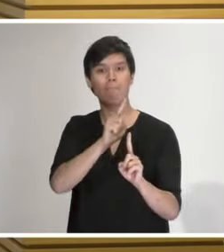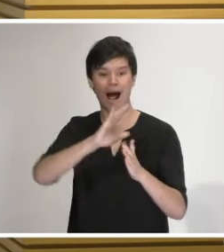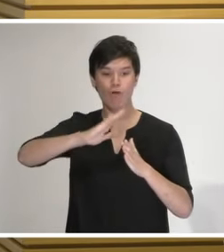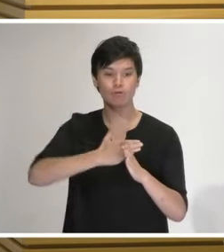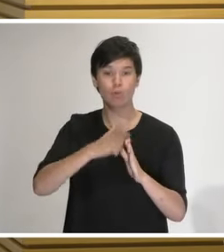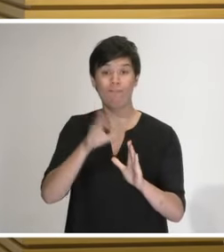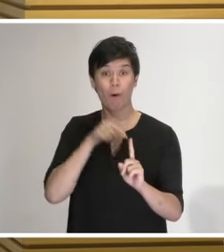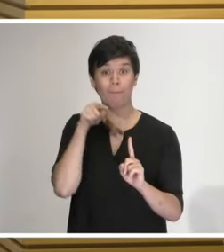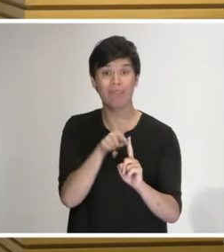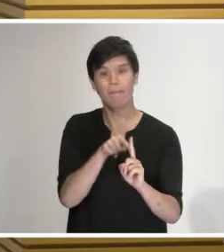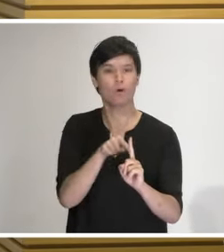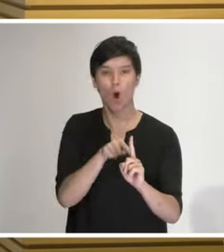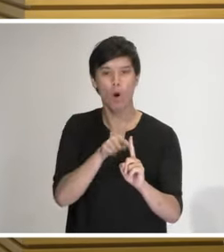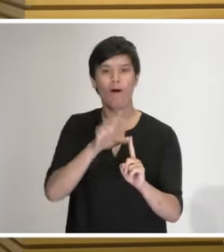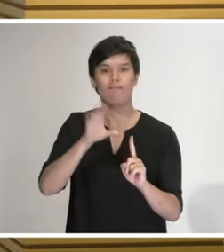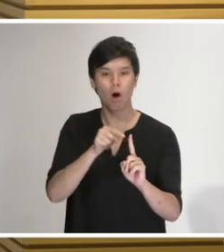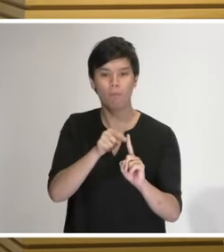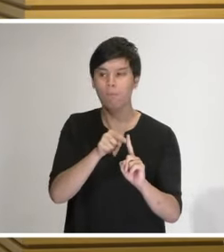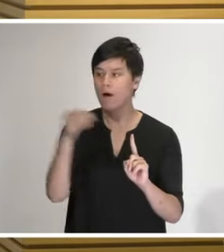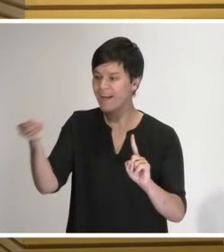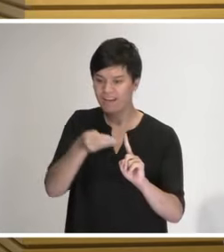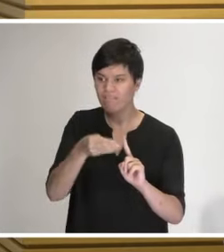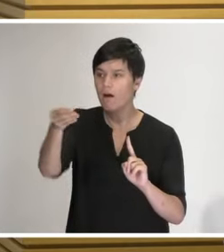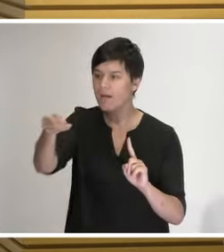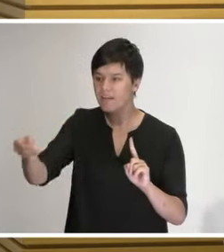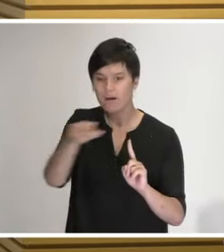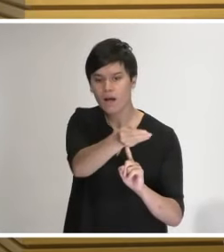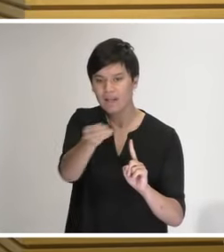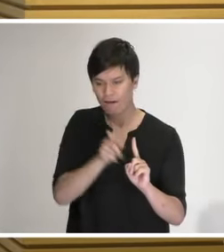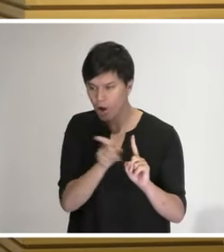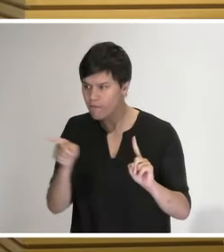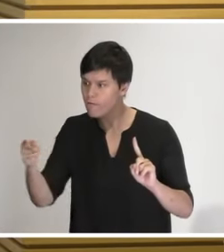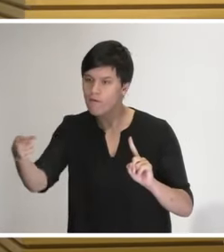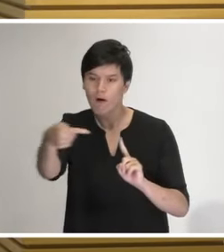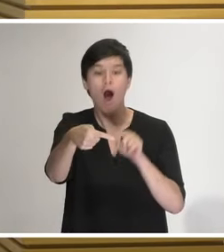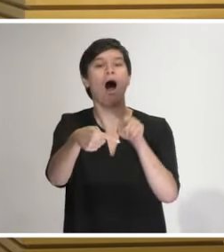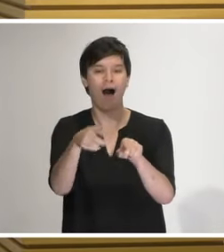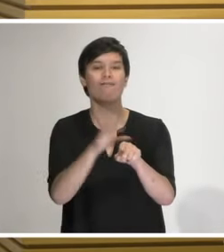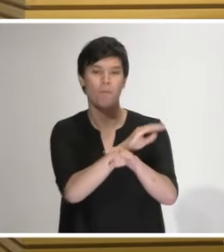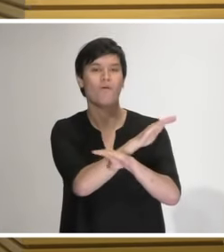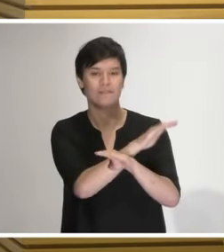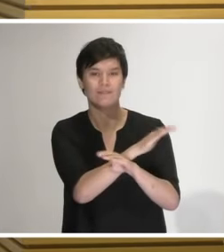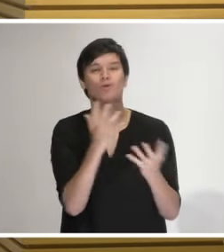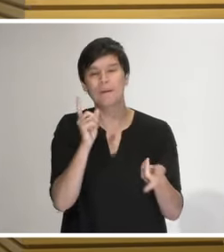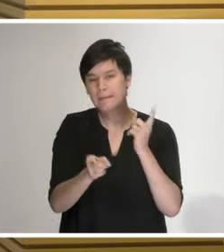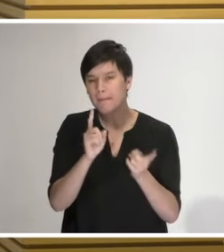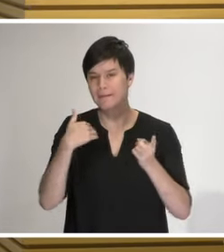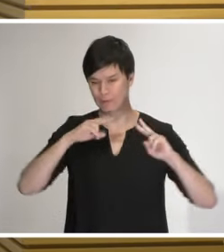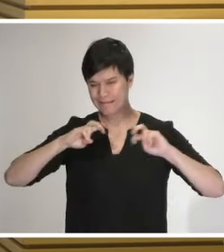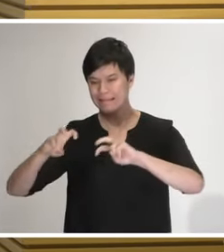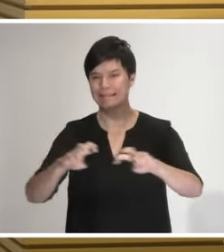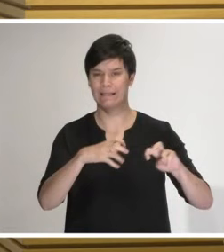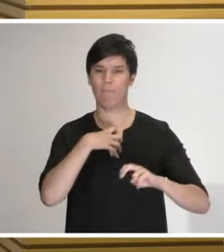take some time to just do the detail to then be able to say for those individuals what was the source of their